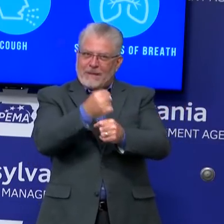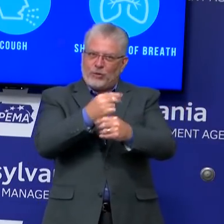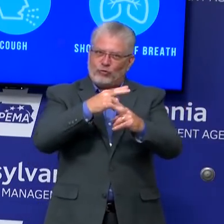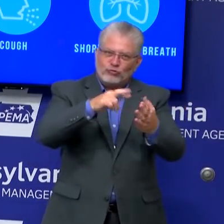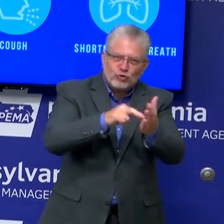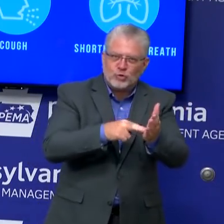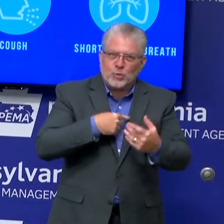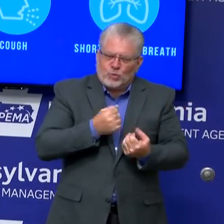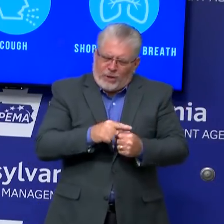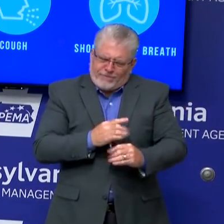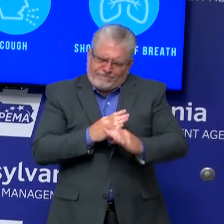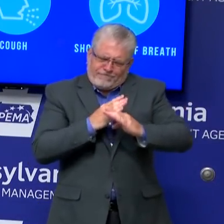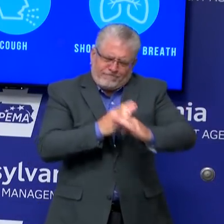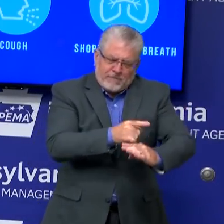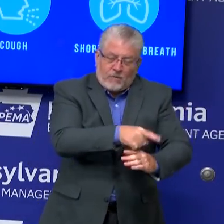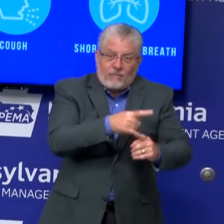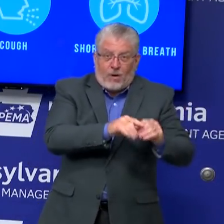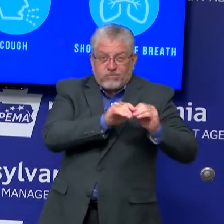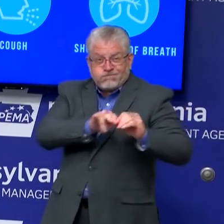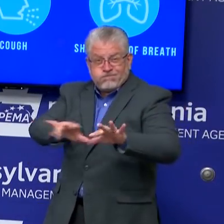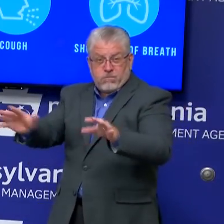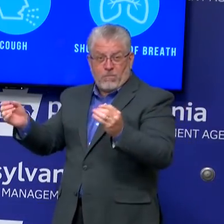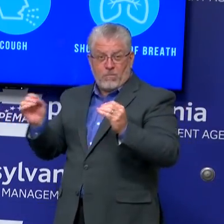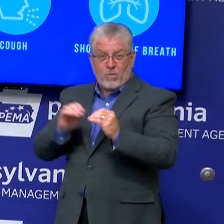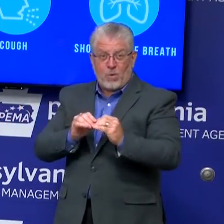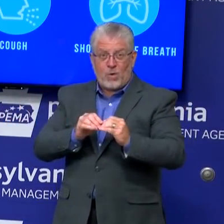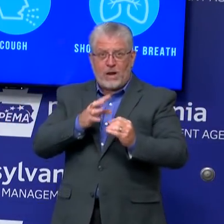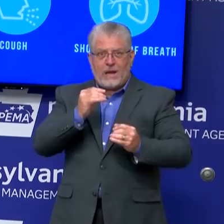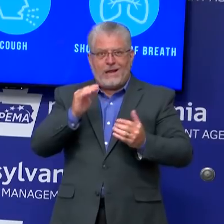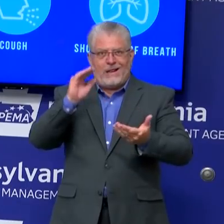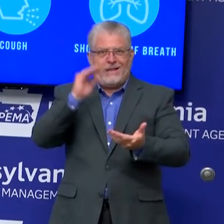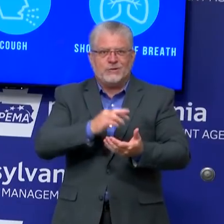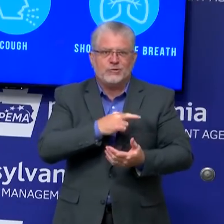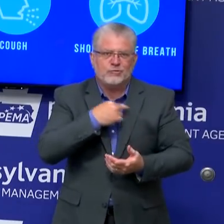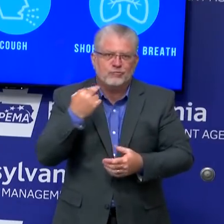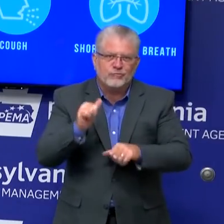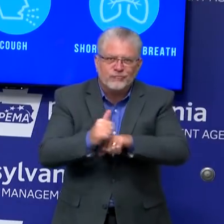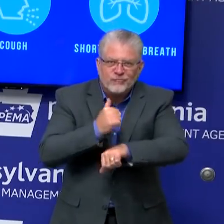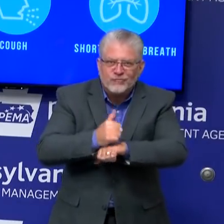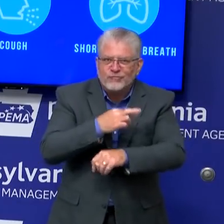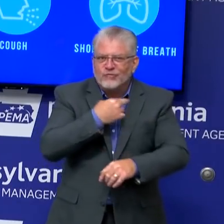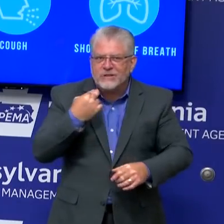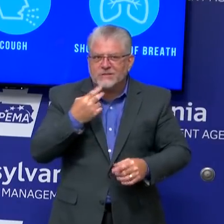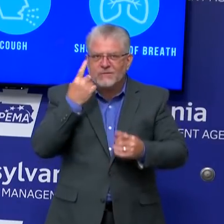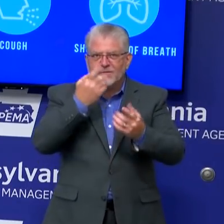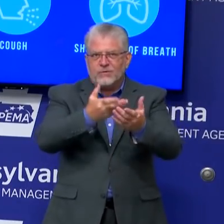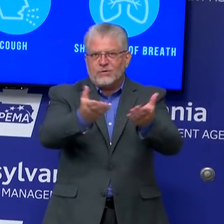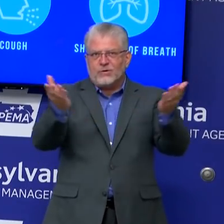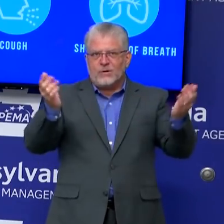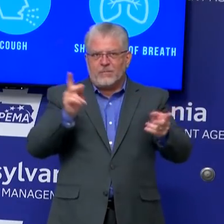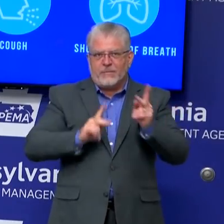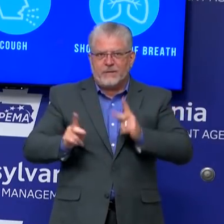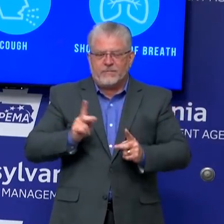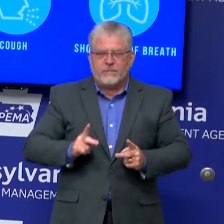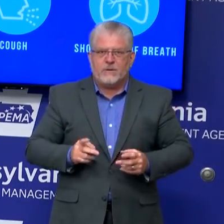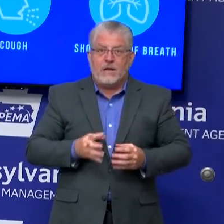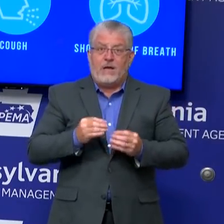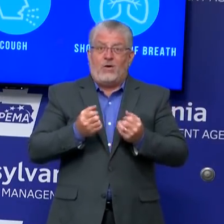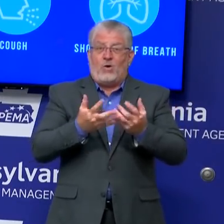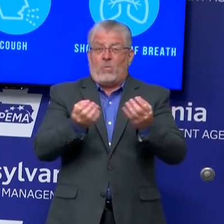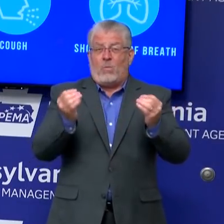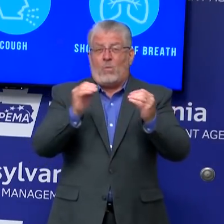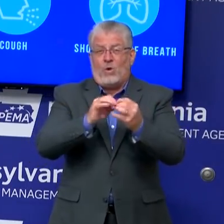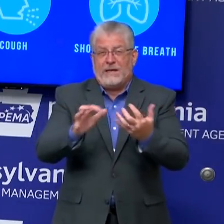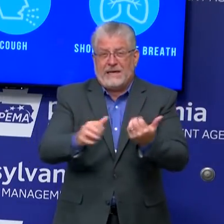to reduce the risk that virus is going to do a lot of damage in Pennsylvania. Now, these new mitigation efforts are